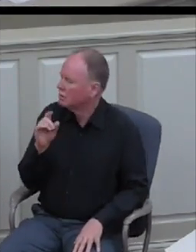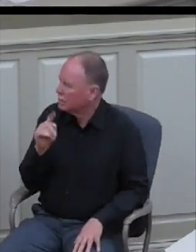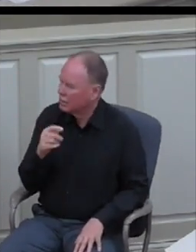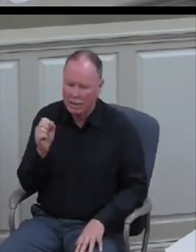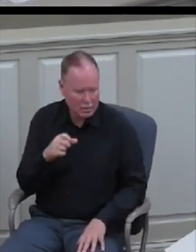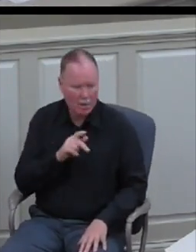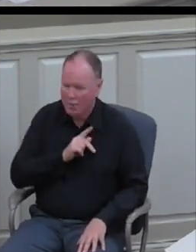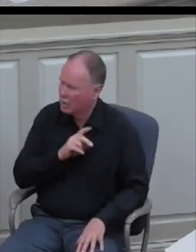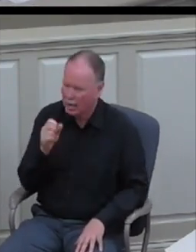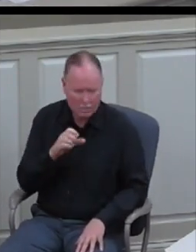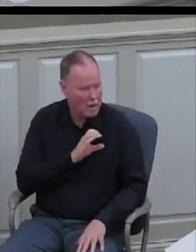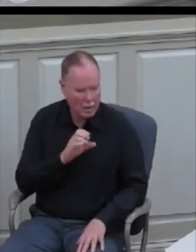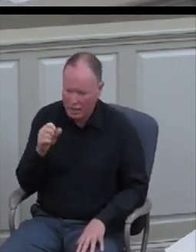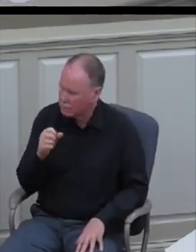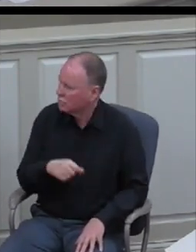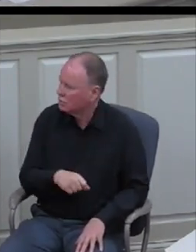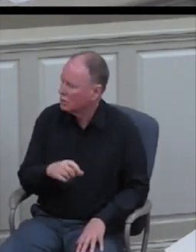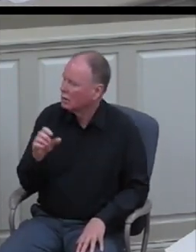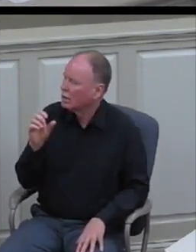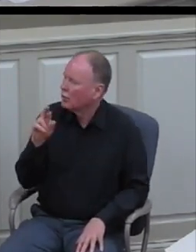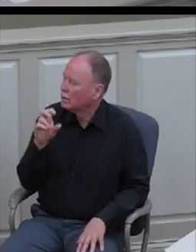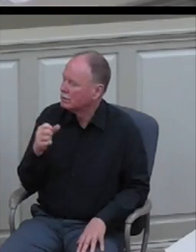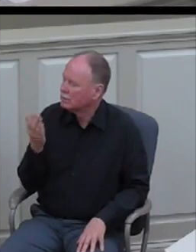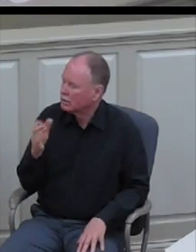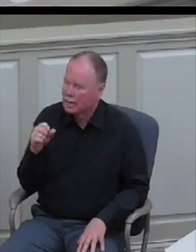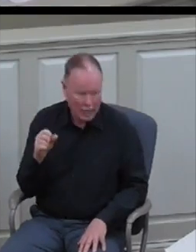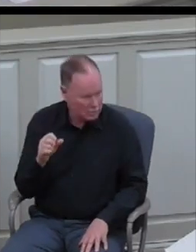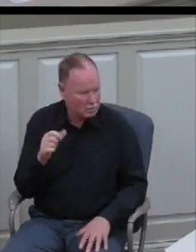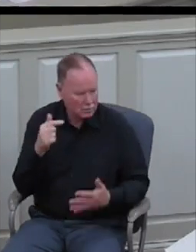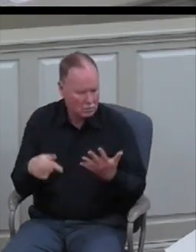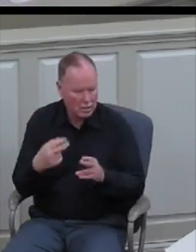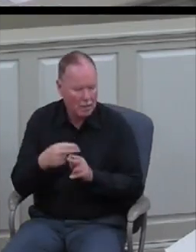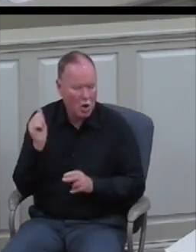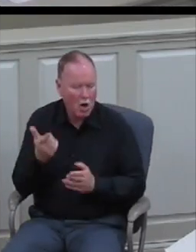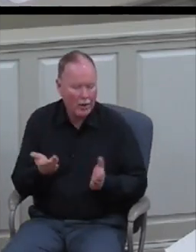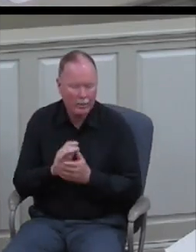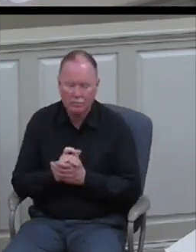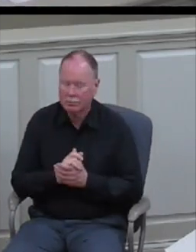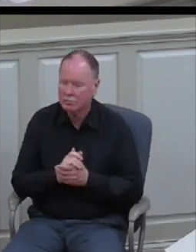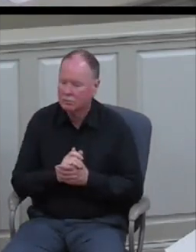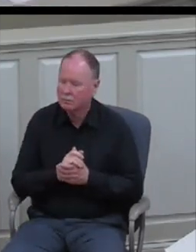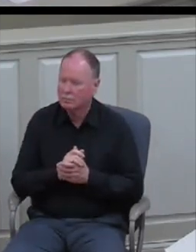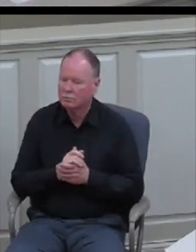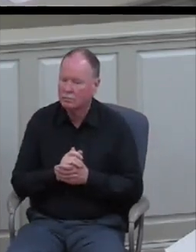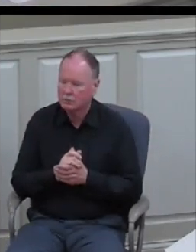ma'am. Commissioner Cottle? Yes. Commissioner Saris? Yes.